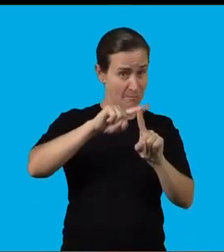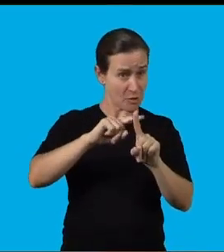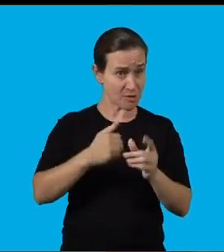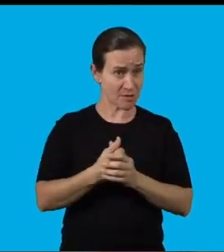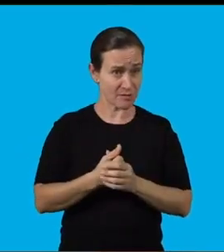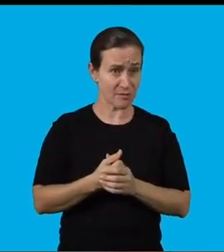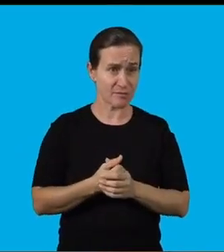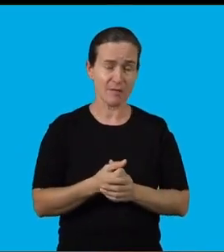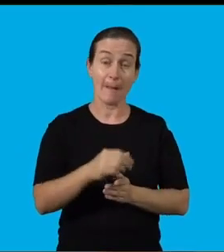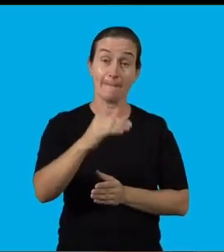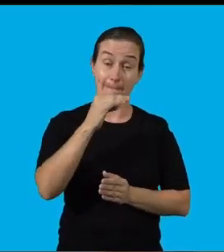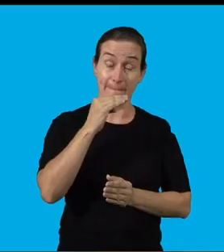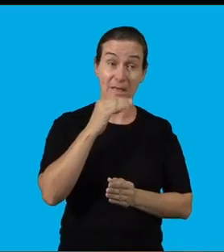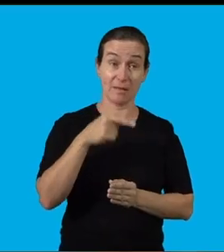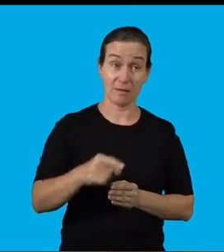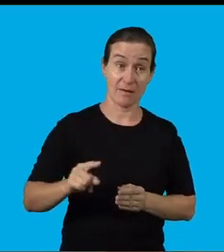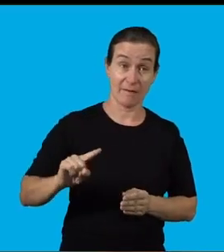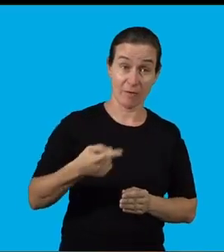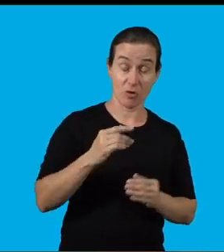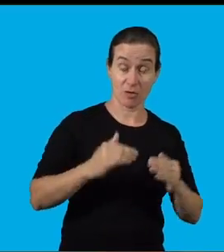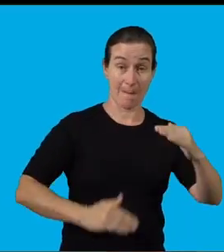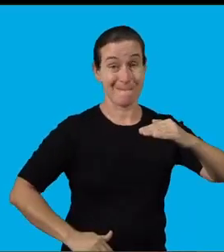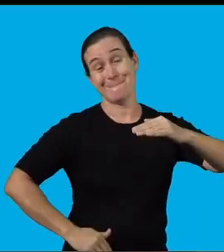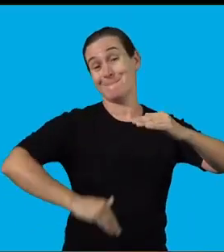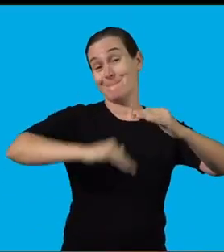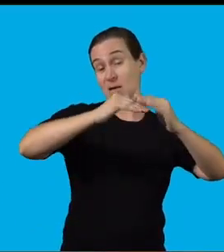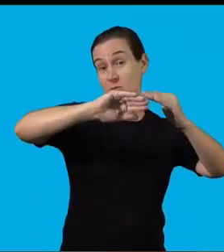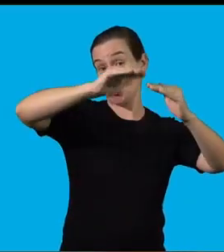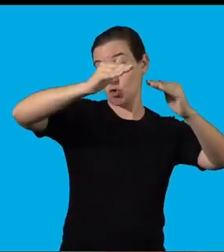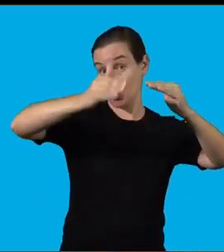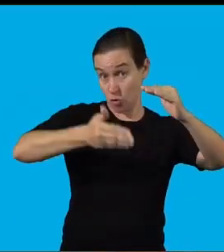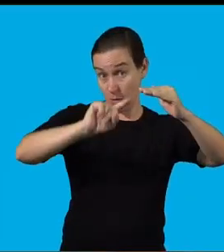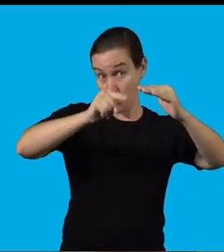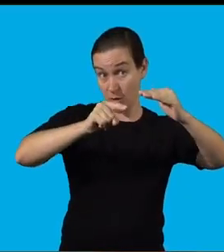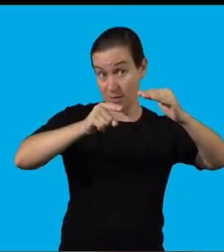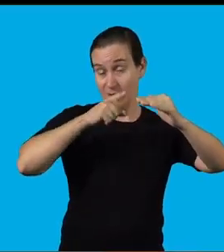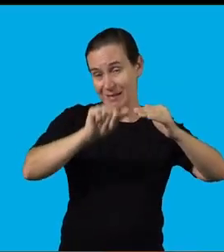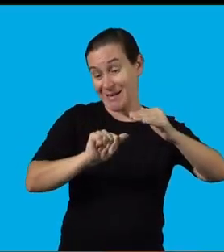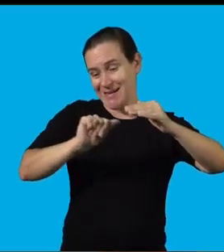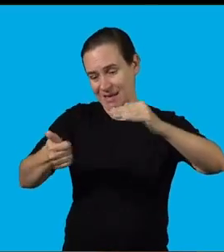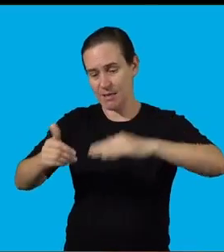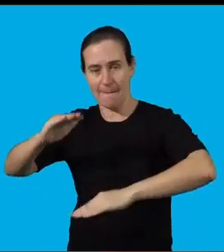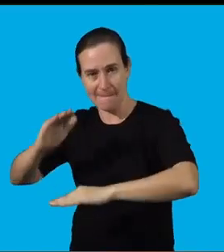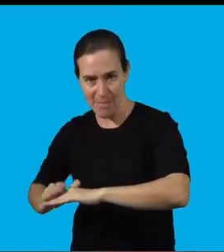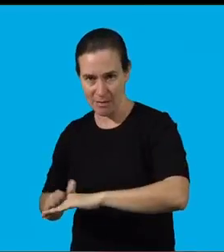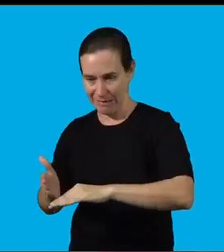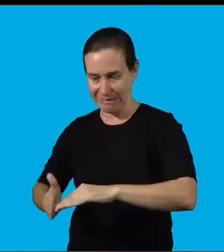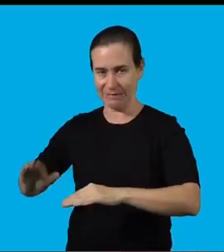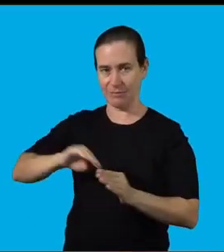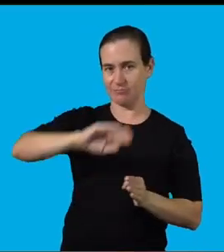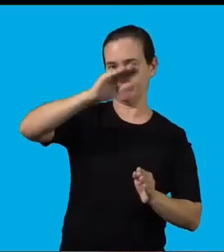positive, then you have a graph that has first a maximum turning point followed by a minimum. So in other words,